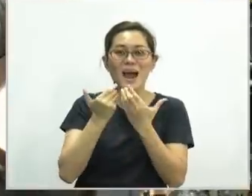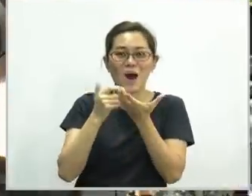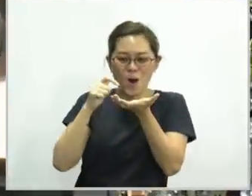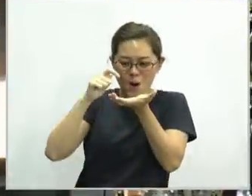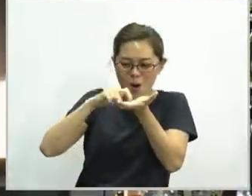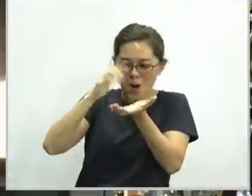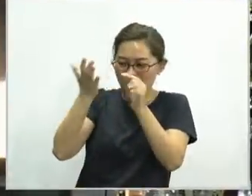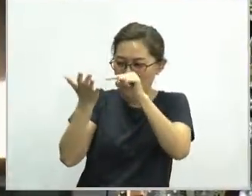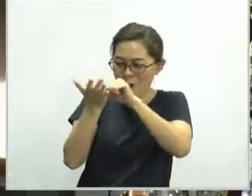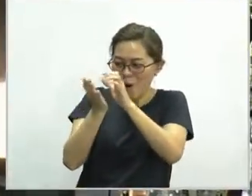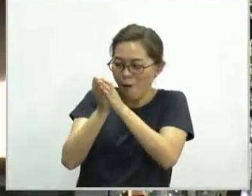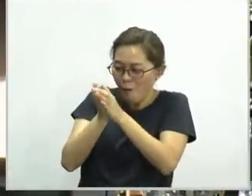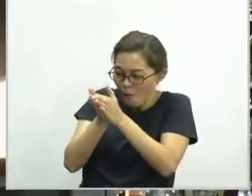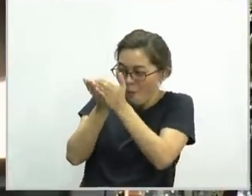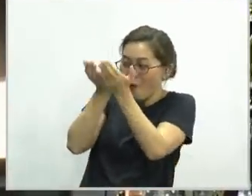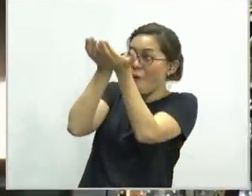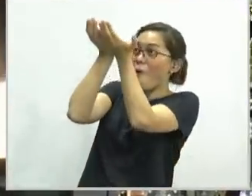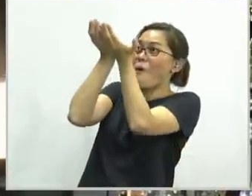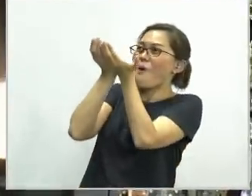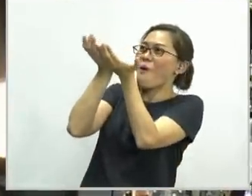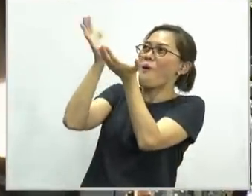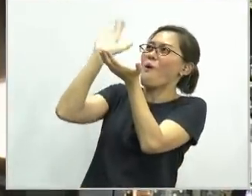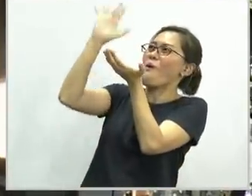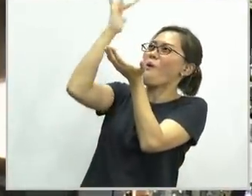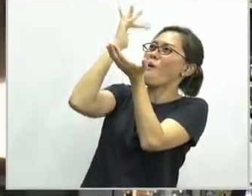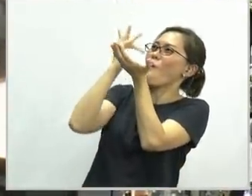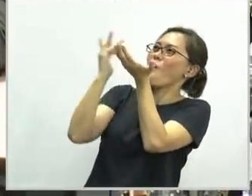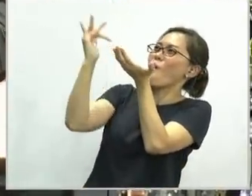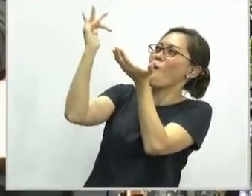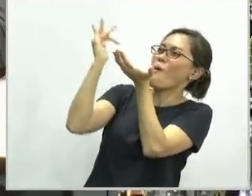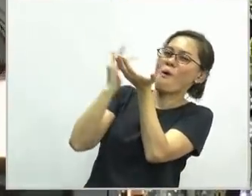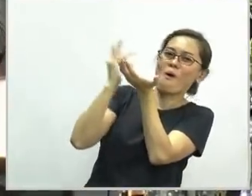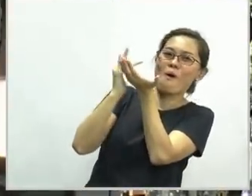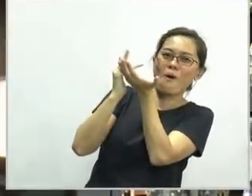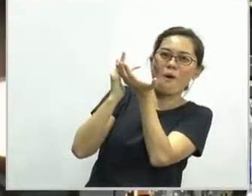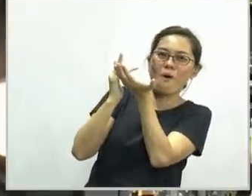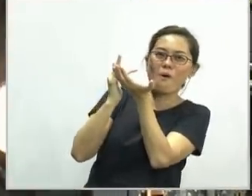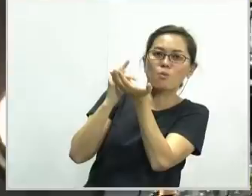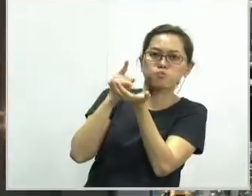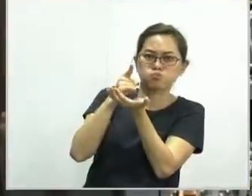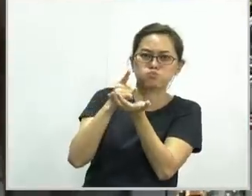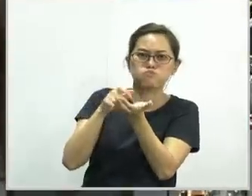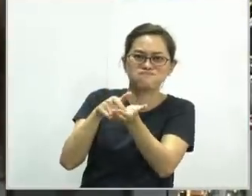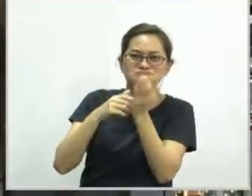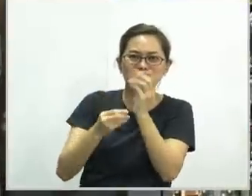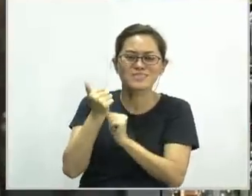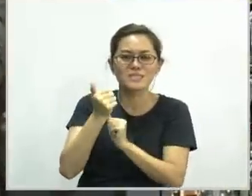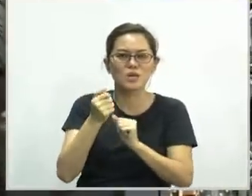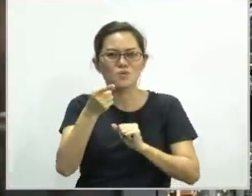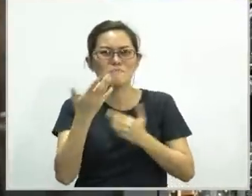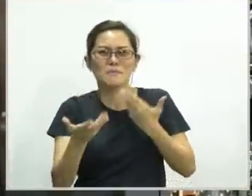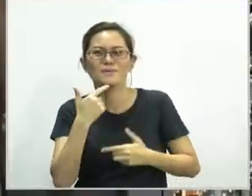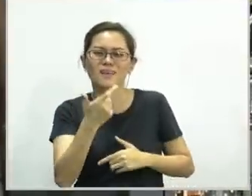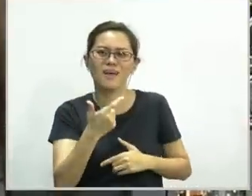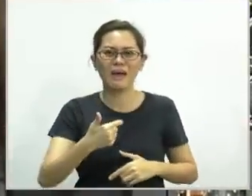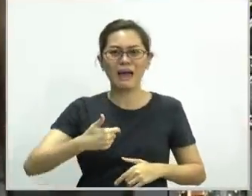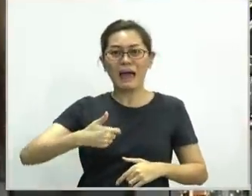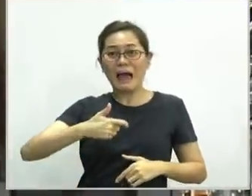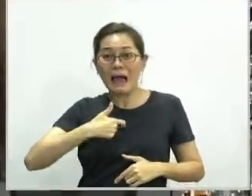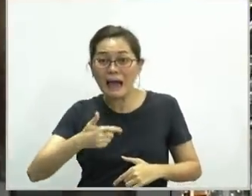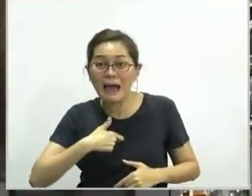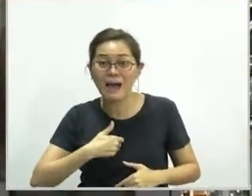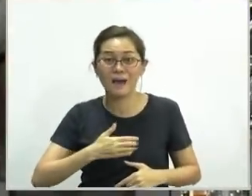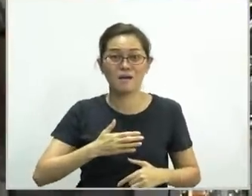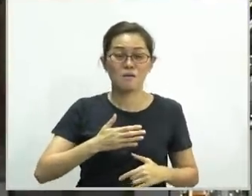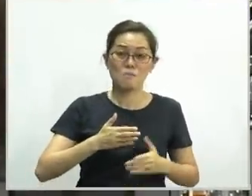hands, that He's touching you right where you need it most. You might say, Pastor, I have prayers for